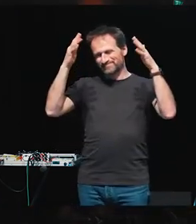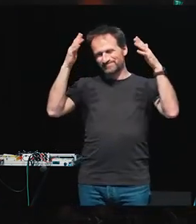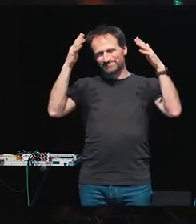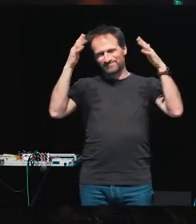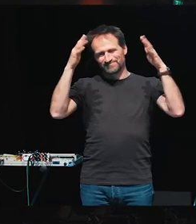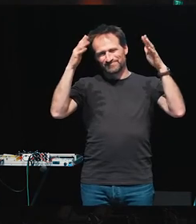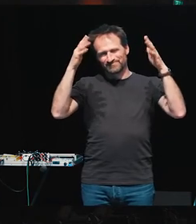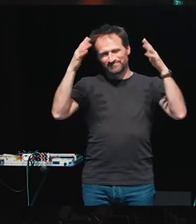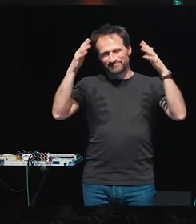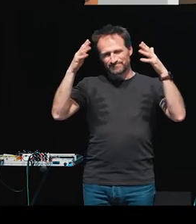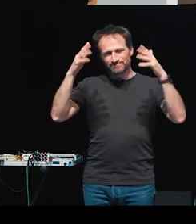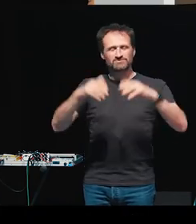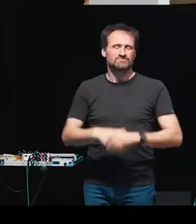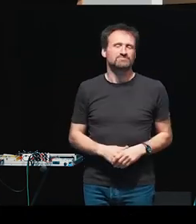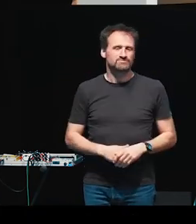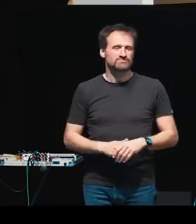Thank you.